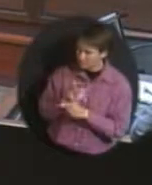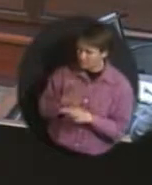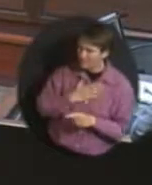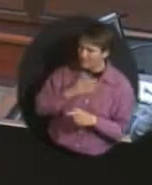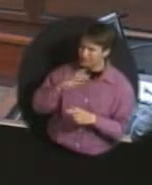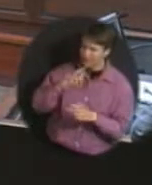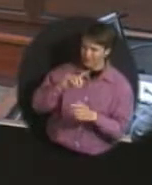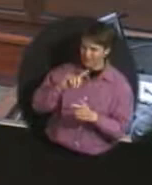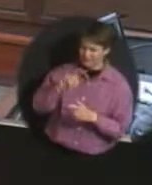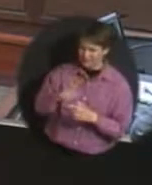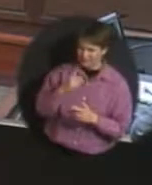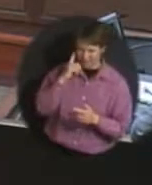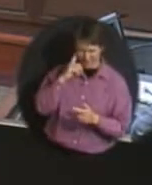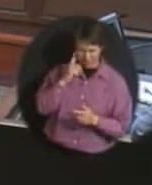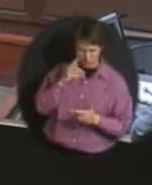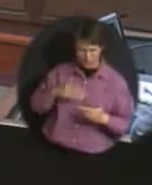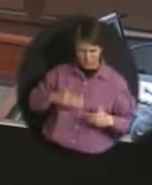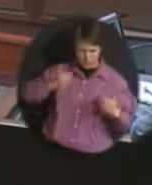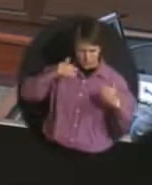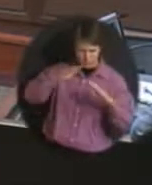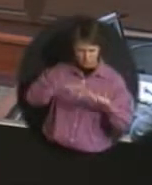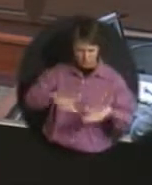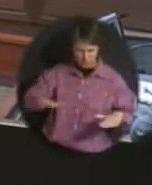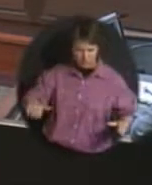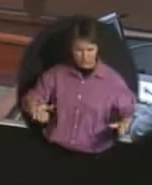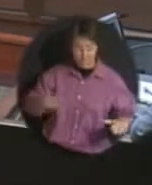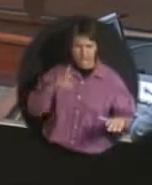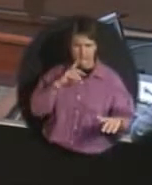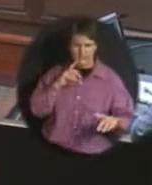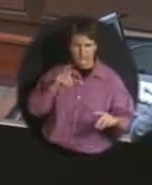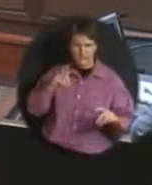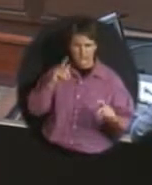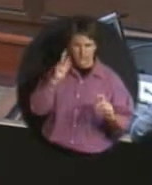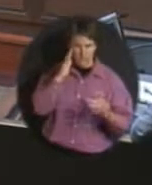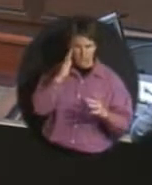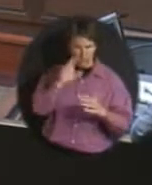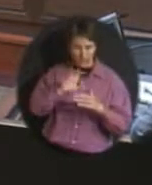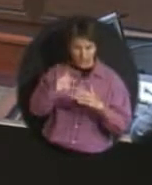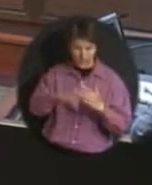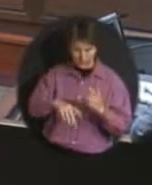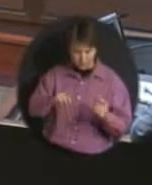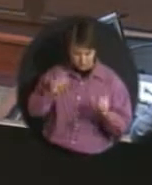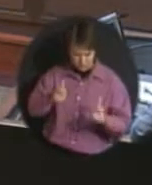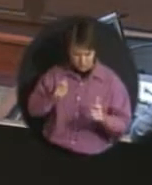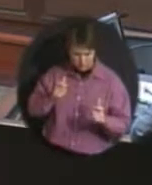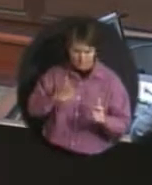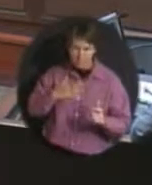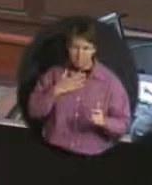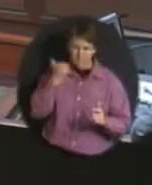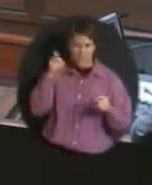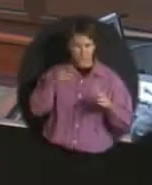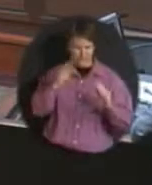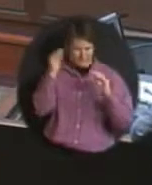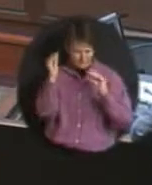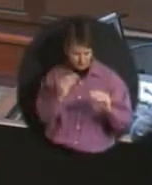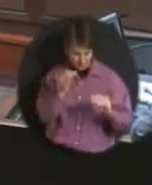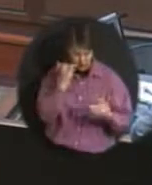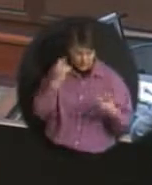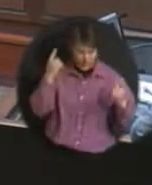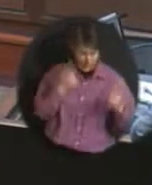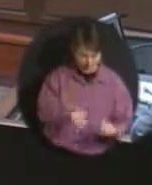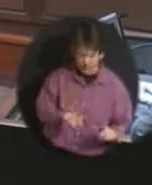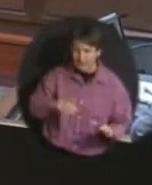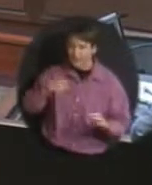I think particularly for young children, the immediacy of the consequence is the best teaching. So if